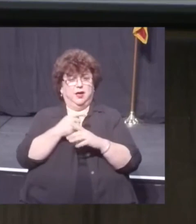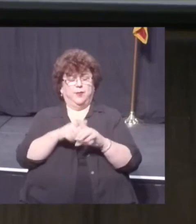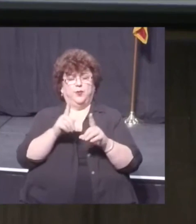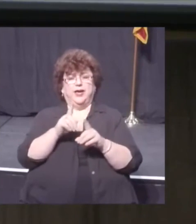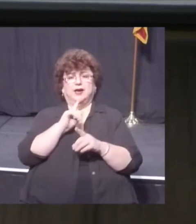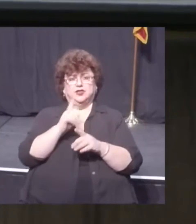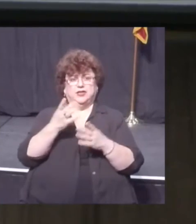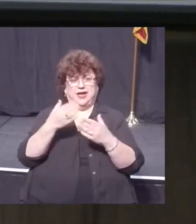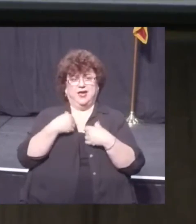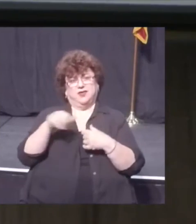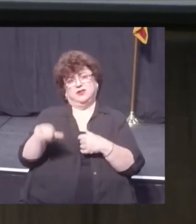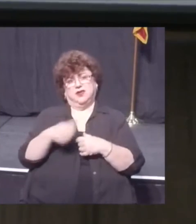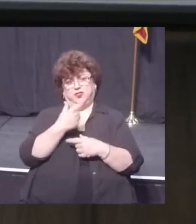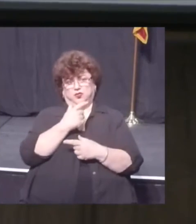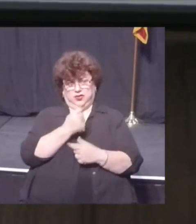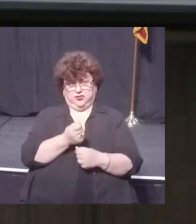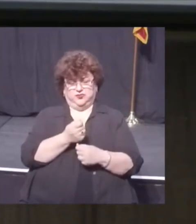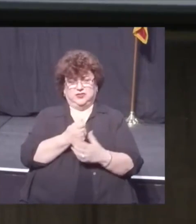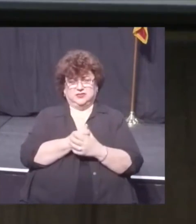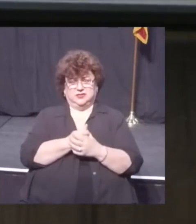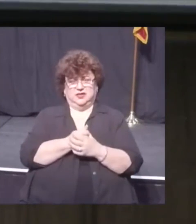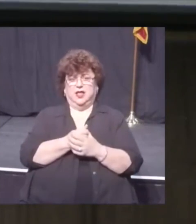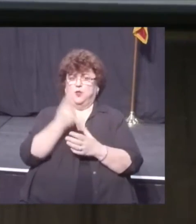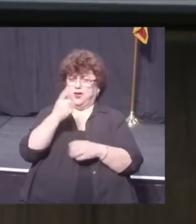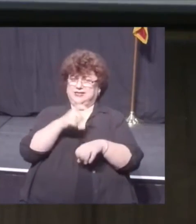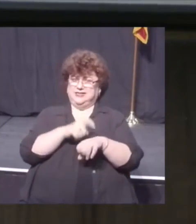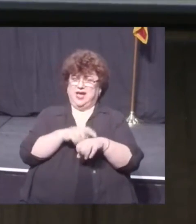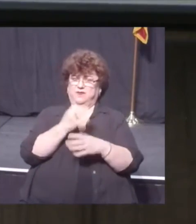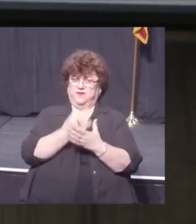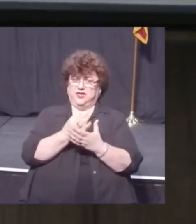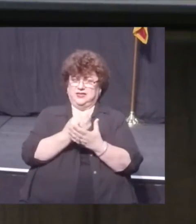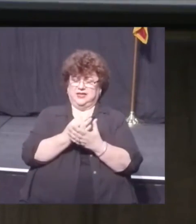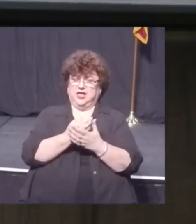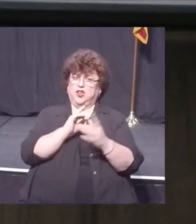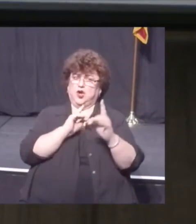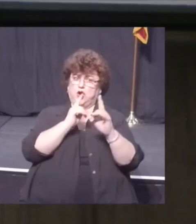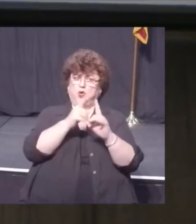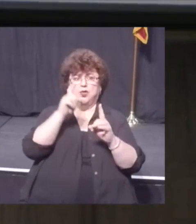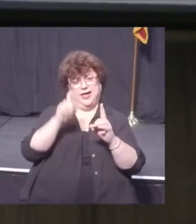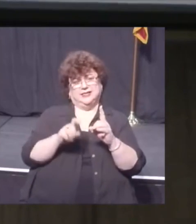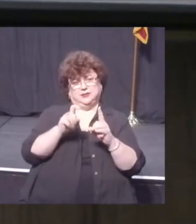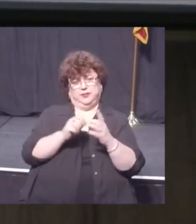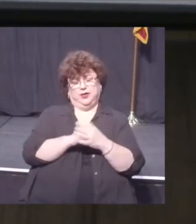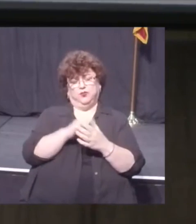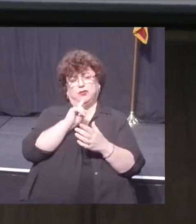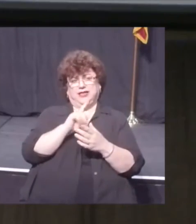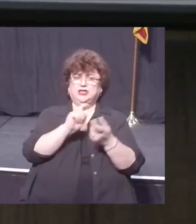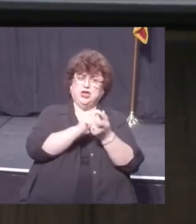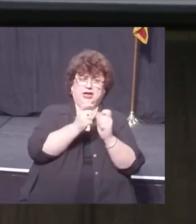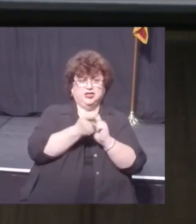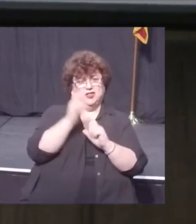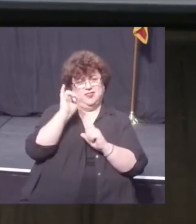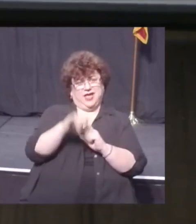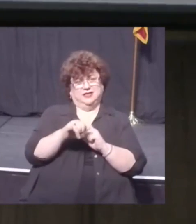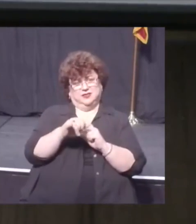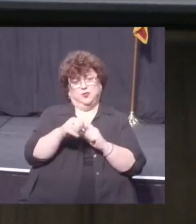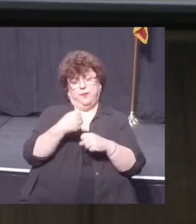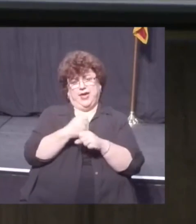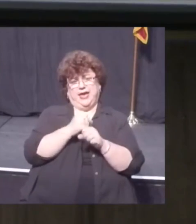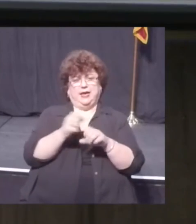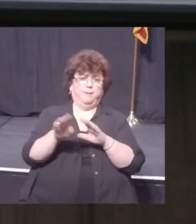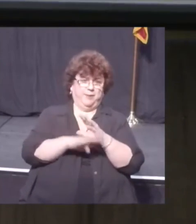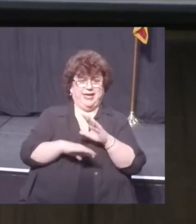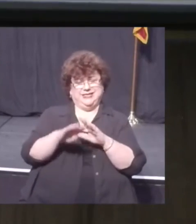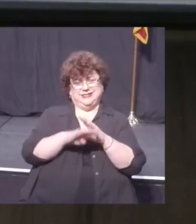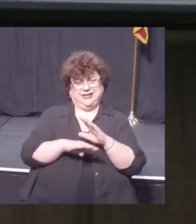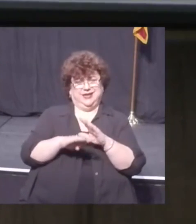have another interest as well. That's one-time funding. I think the goal has to be to translate that one-time funding into base